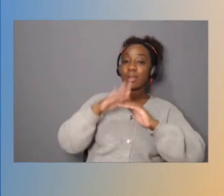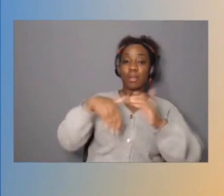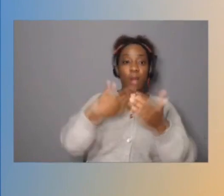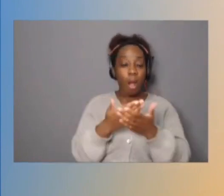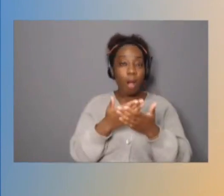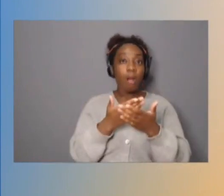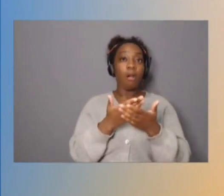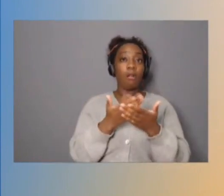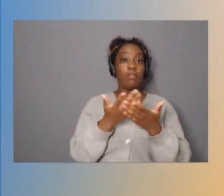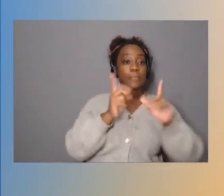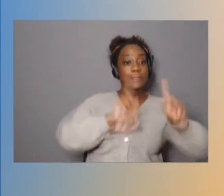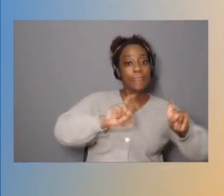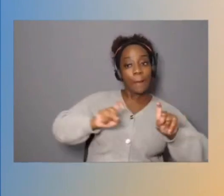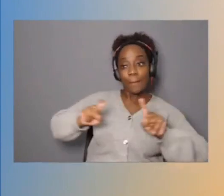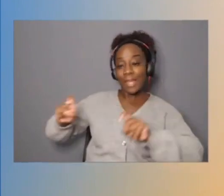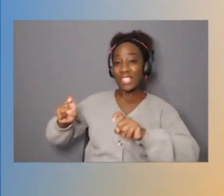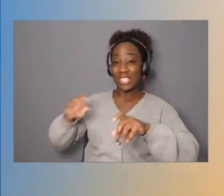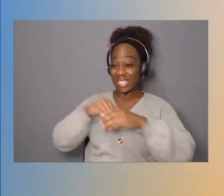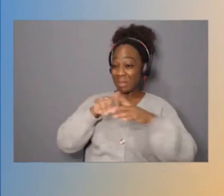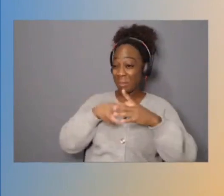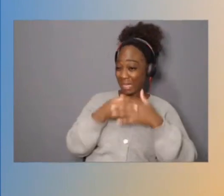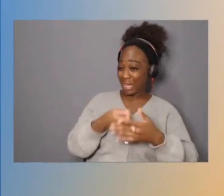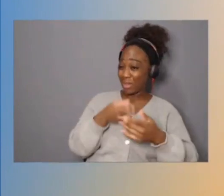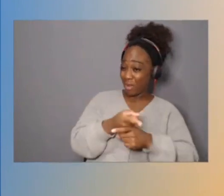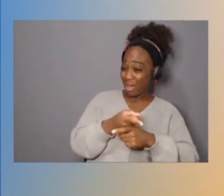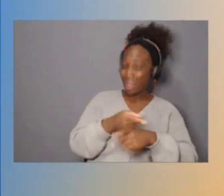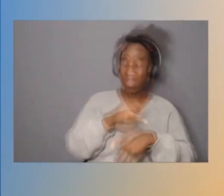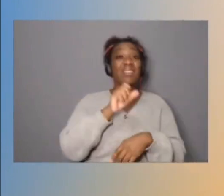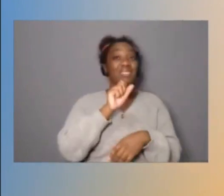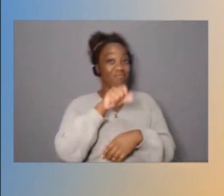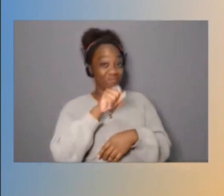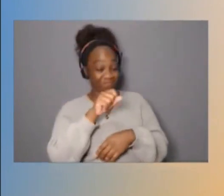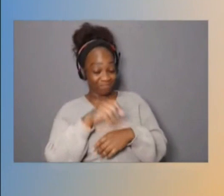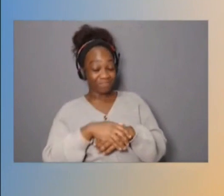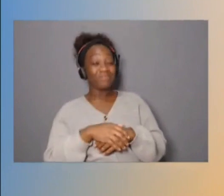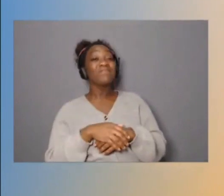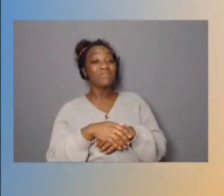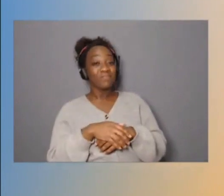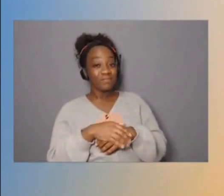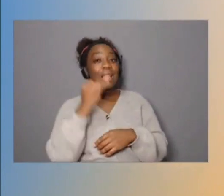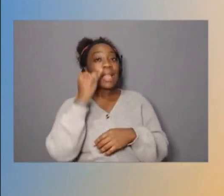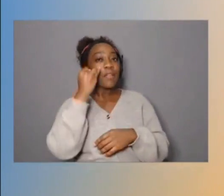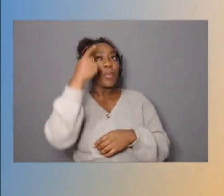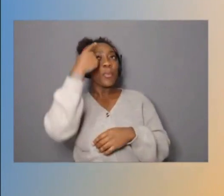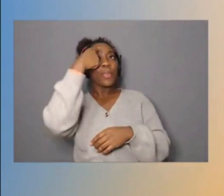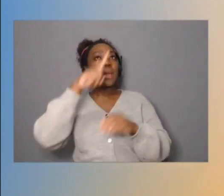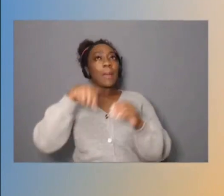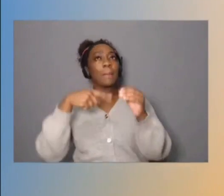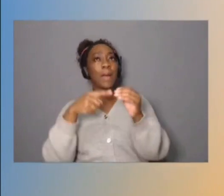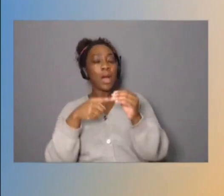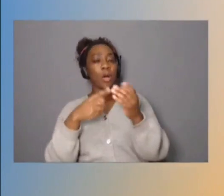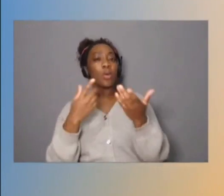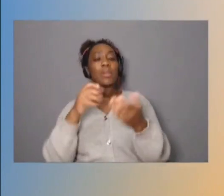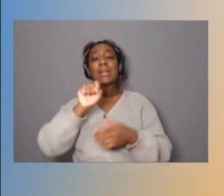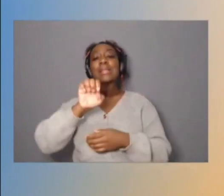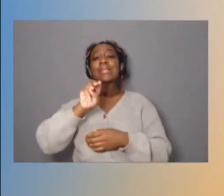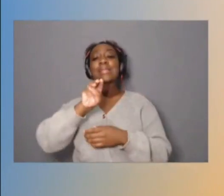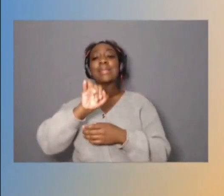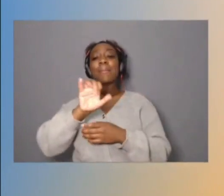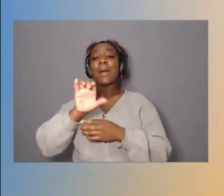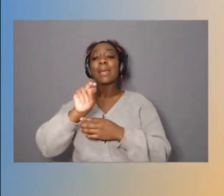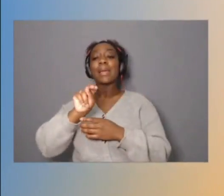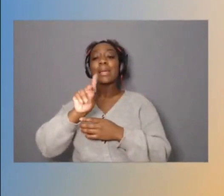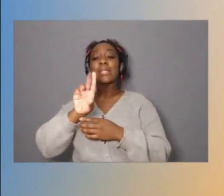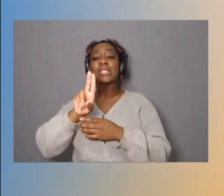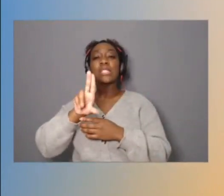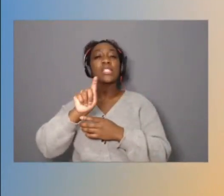front. Yeah, absolutely. And you think of the trend in semiconductor design in the last 2 or 3